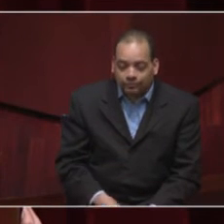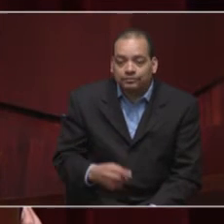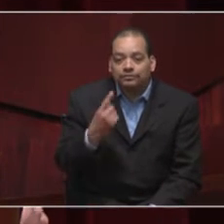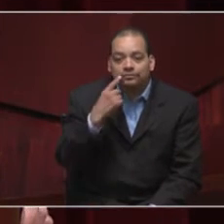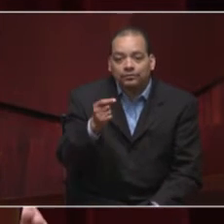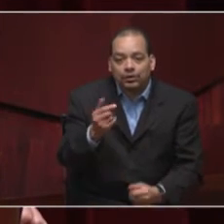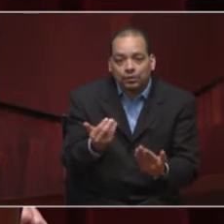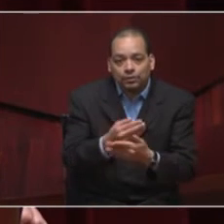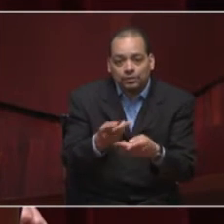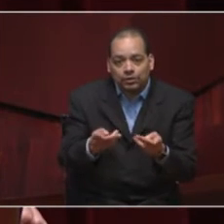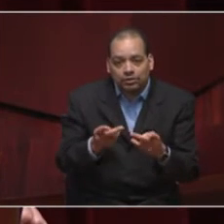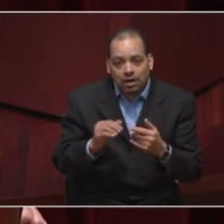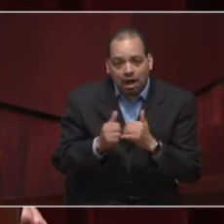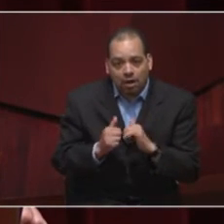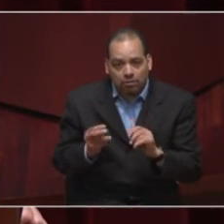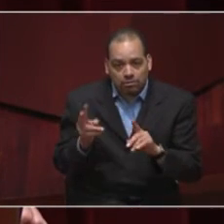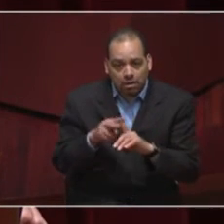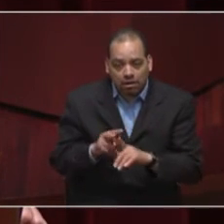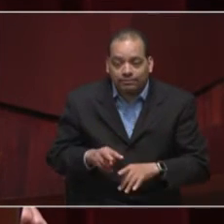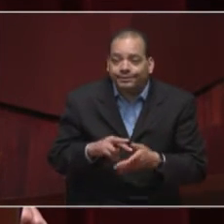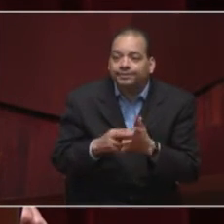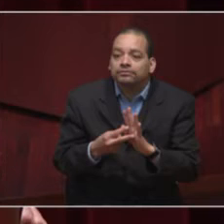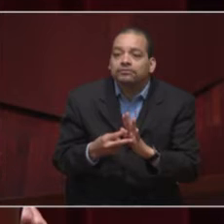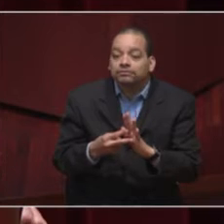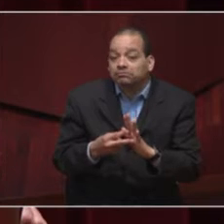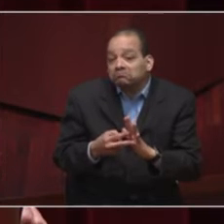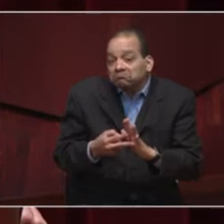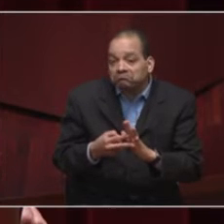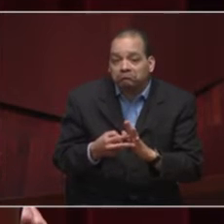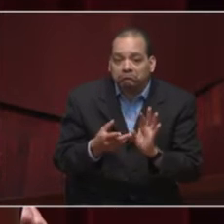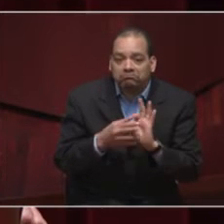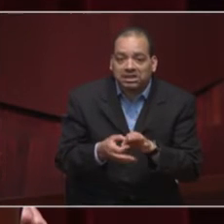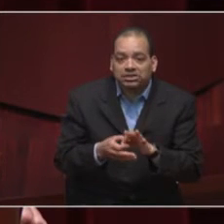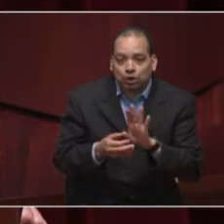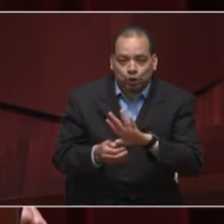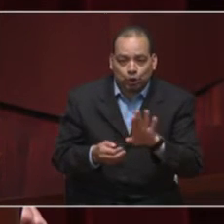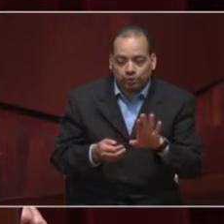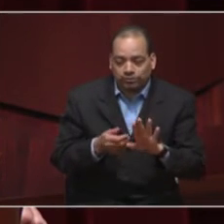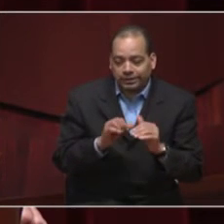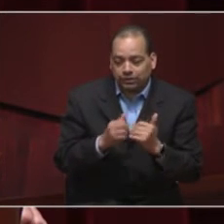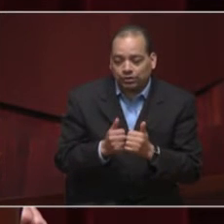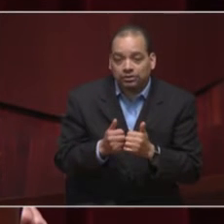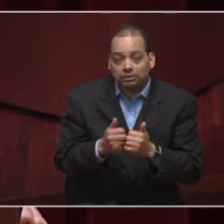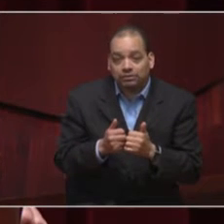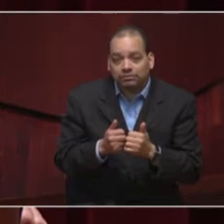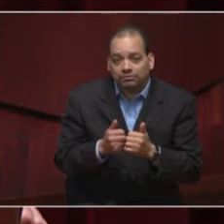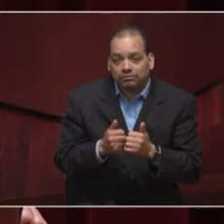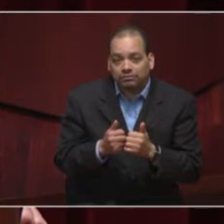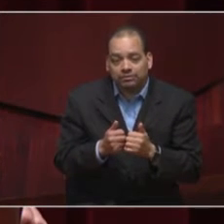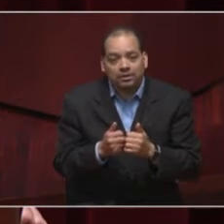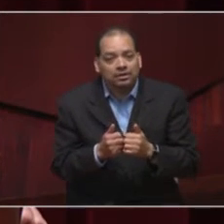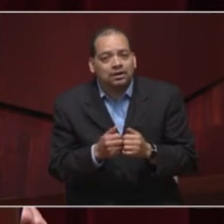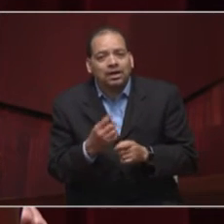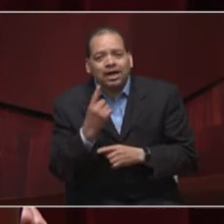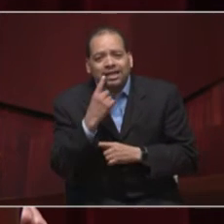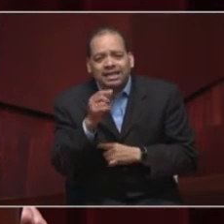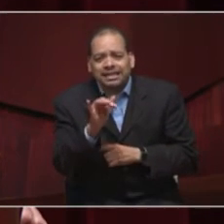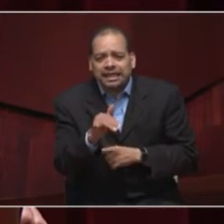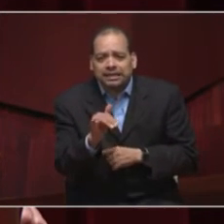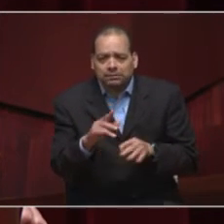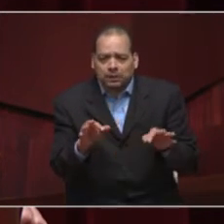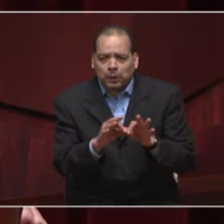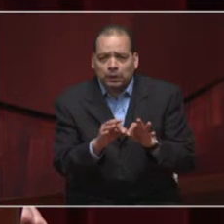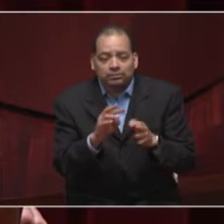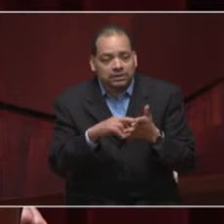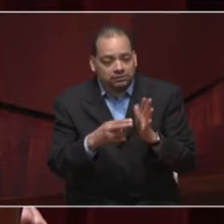and if it's a good fit in their agency. The big takeaway that it's encouraging you to work with the human